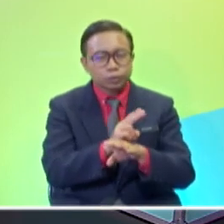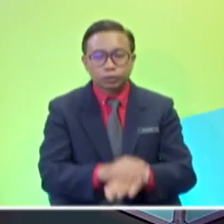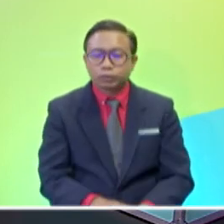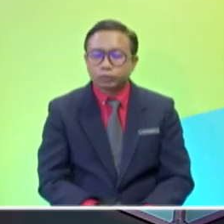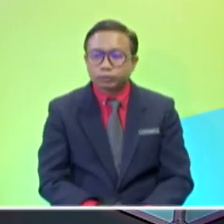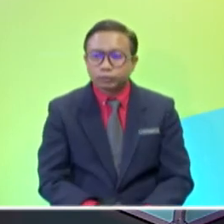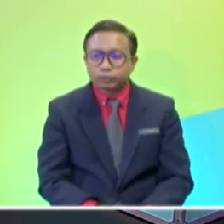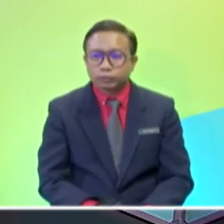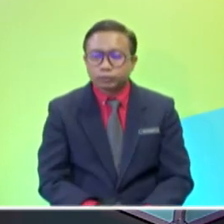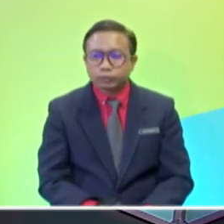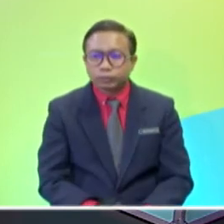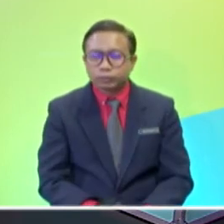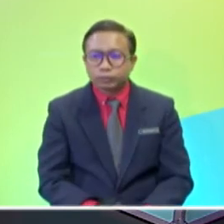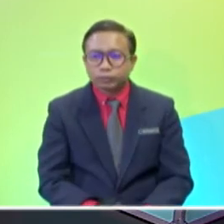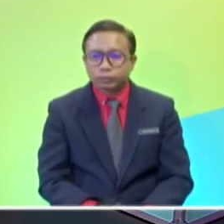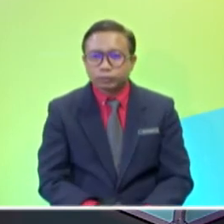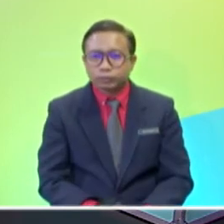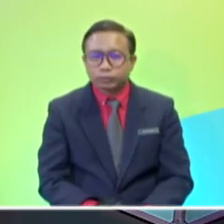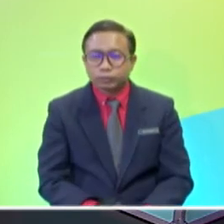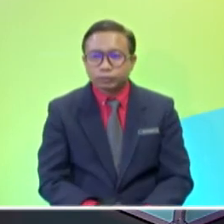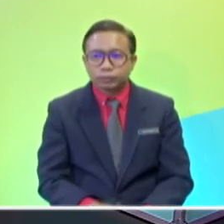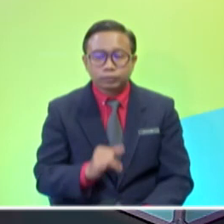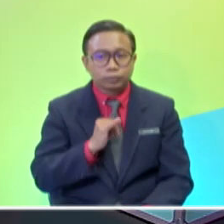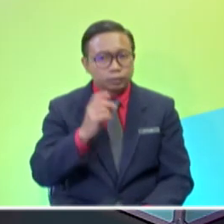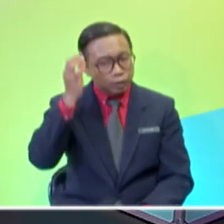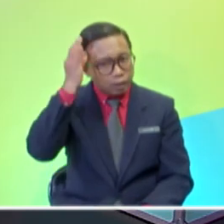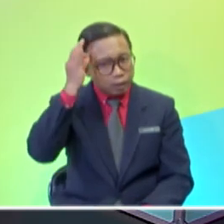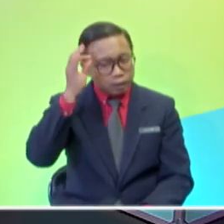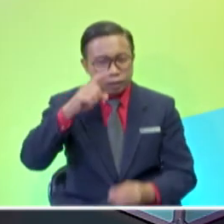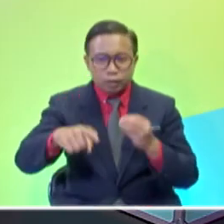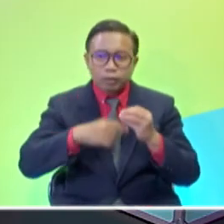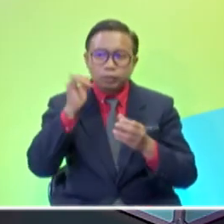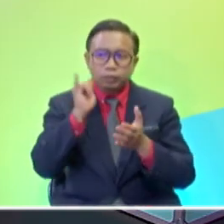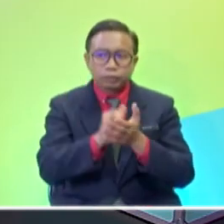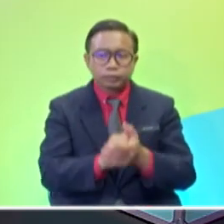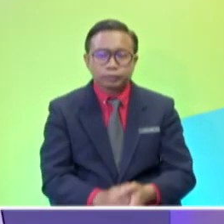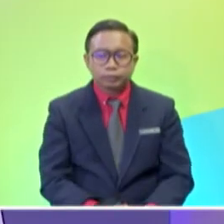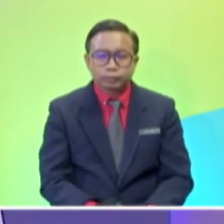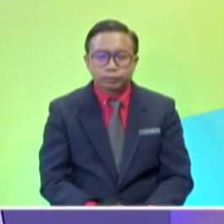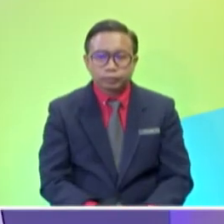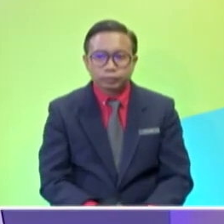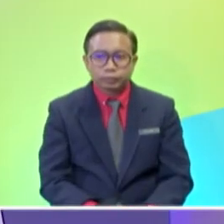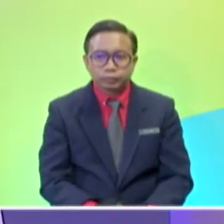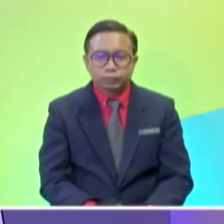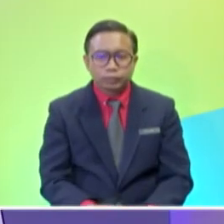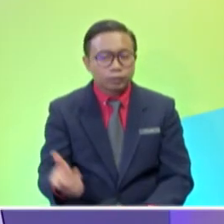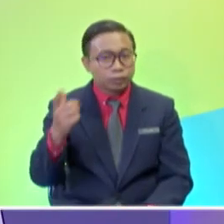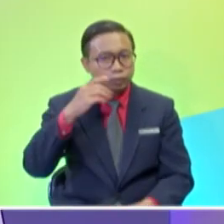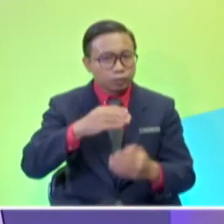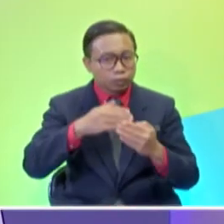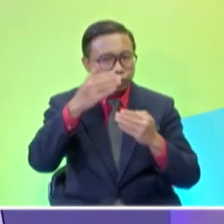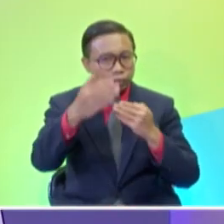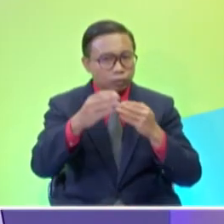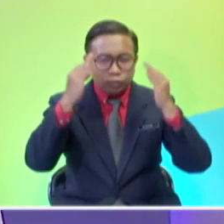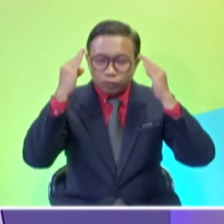it? I see. Yeah. Okay, all right. I was thinking about that. I see. Okay. Yeah. All right. Okay, let's move on And to the the next